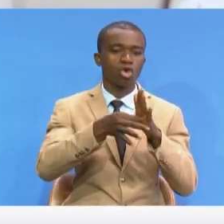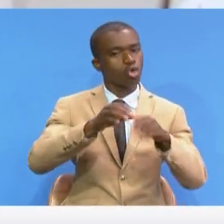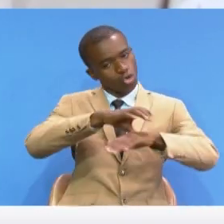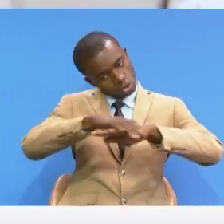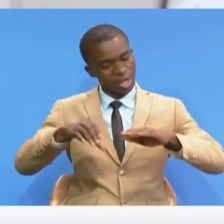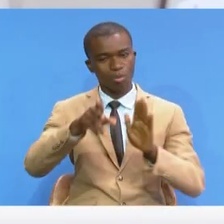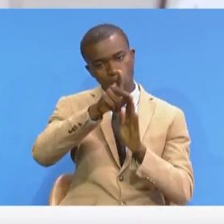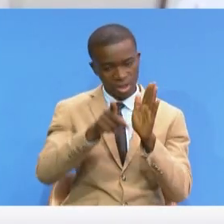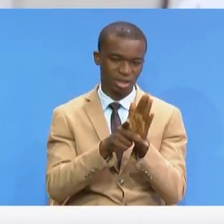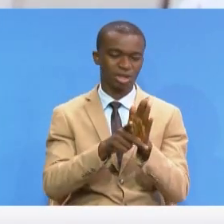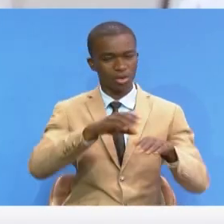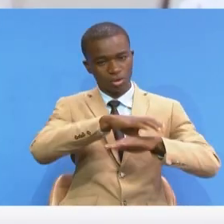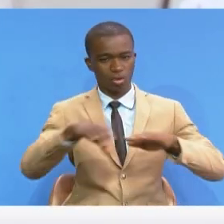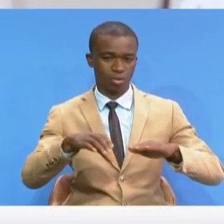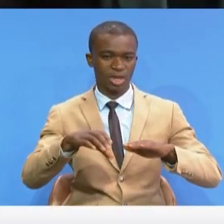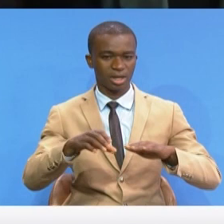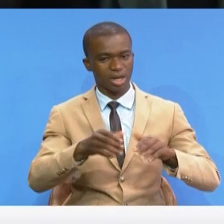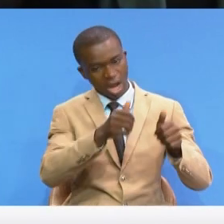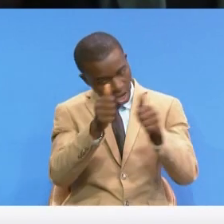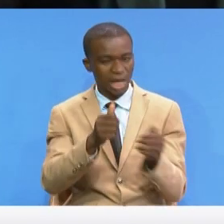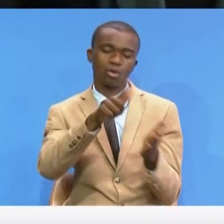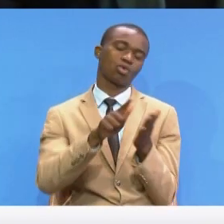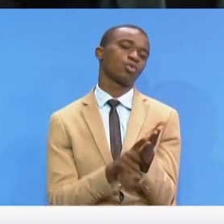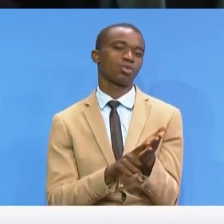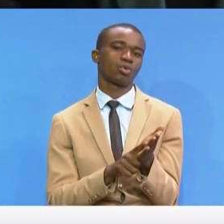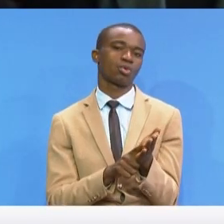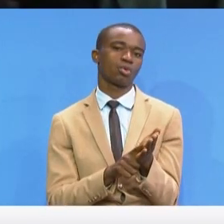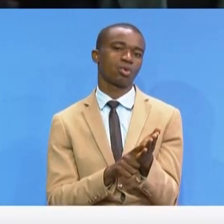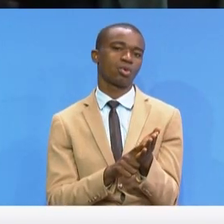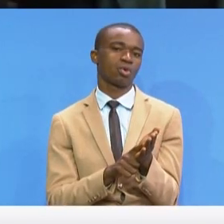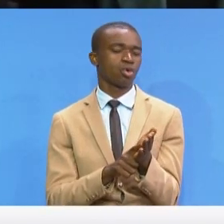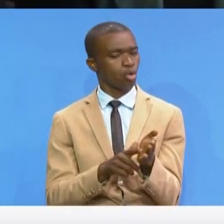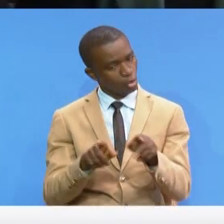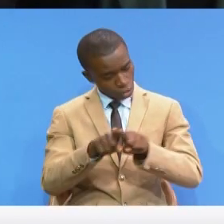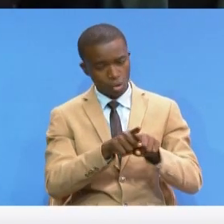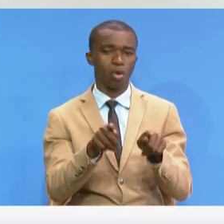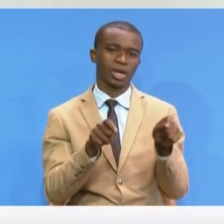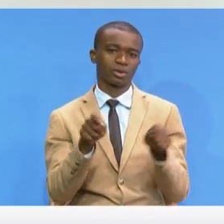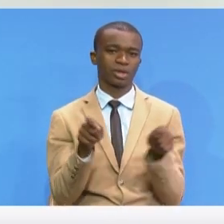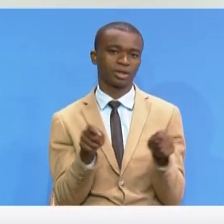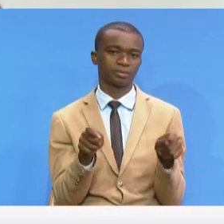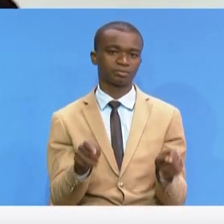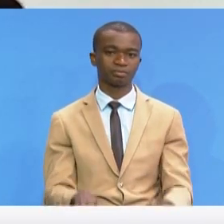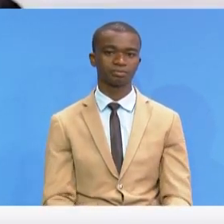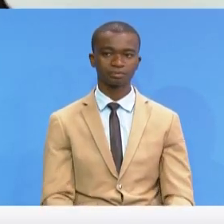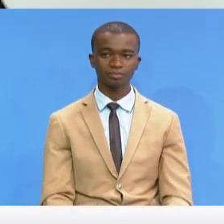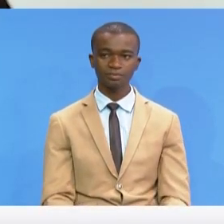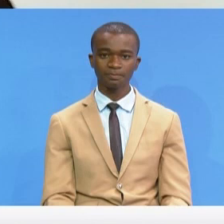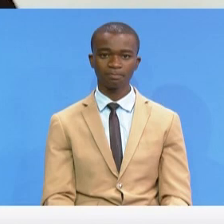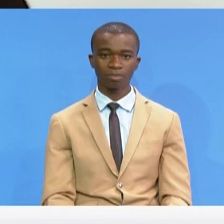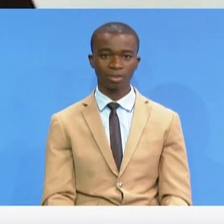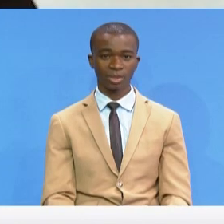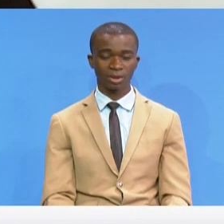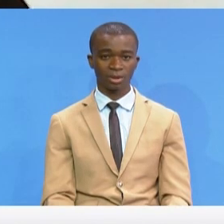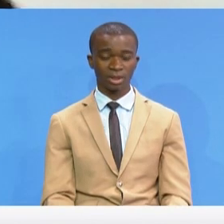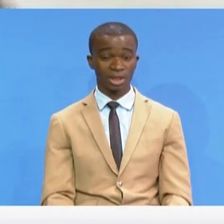documents, acts, which are the laws, and regulations, the SIs. Since they are the ones, they are the end users of the